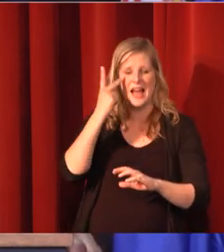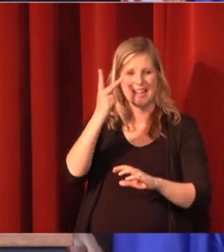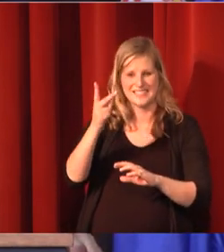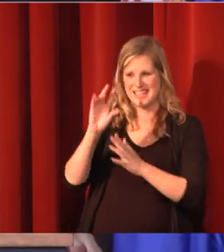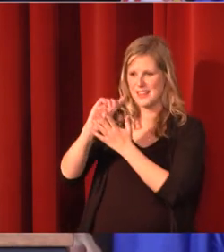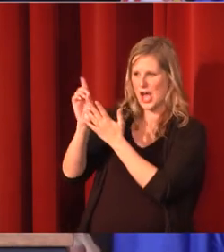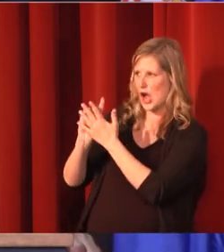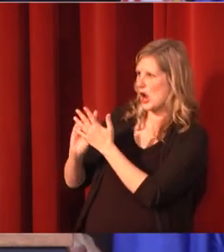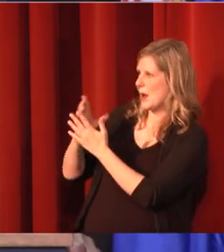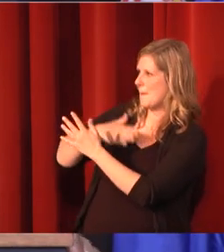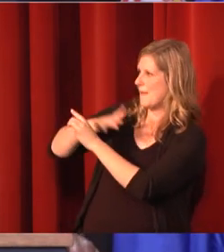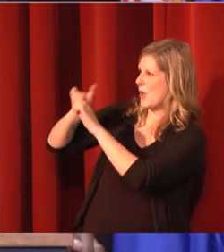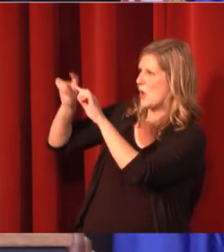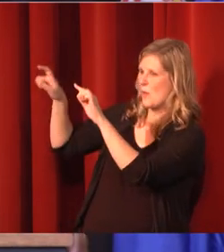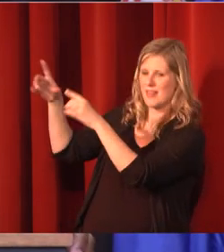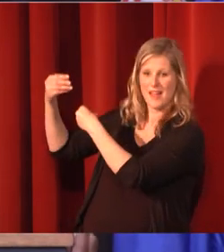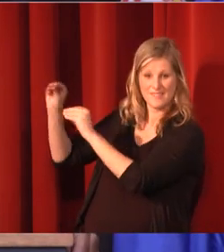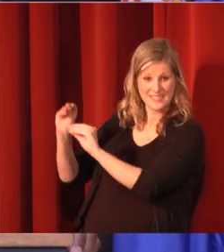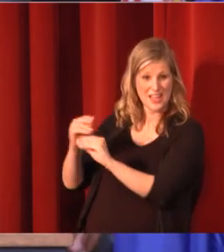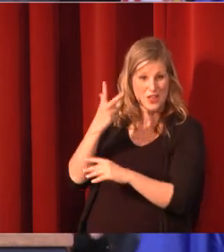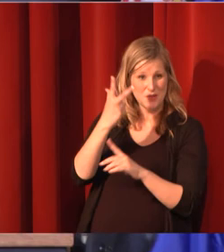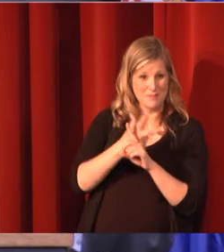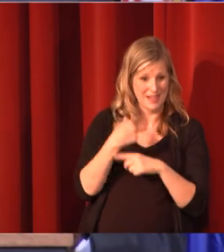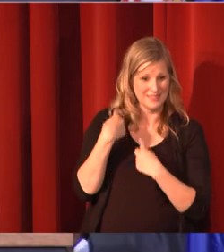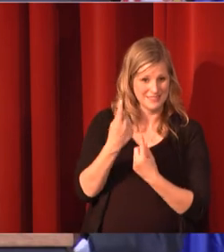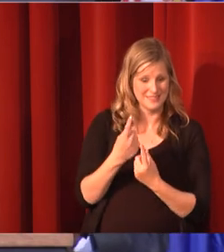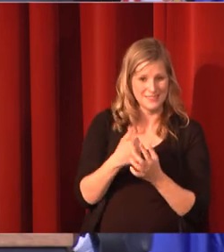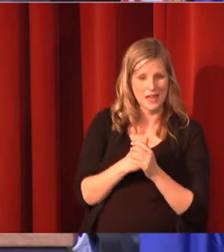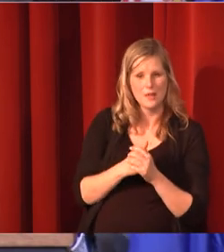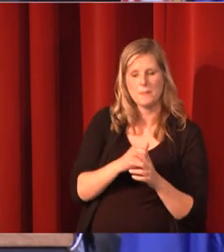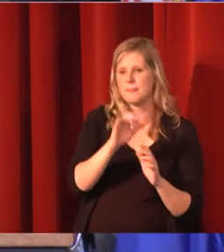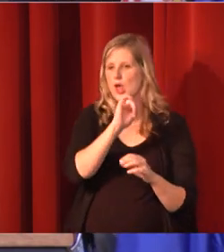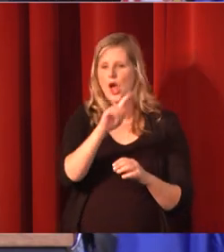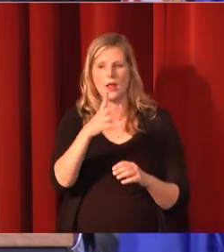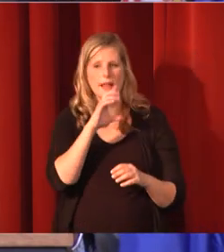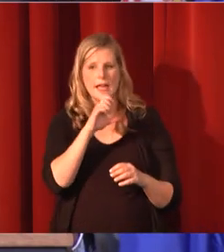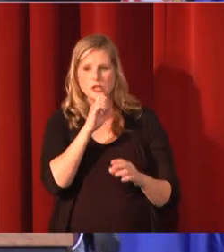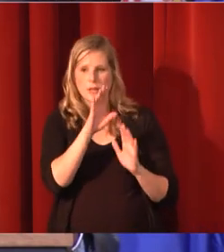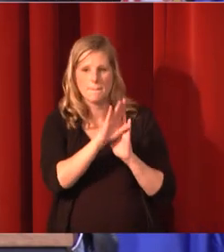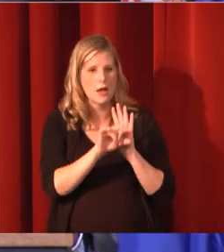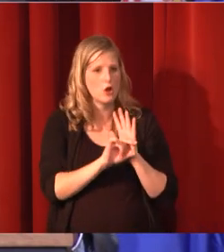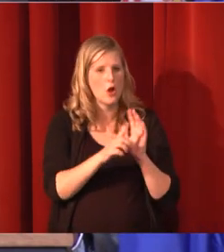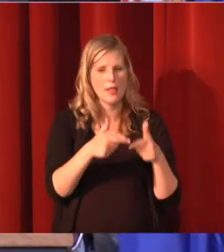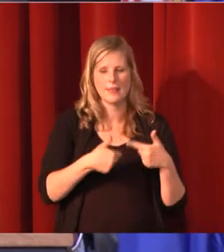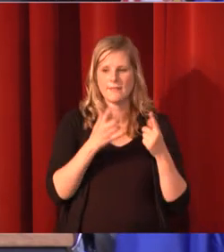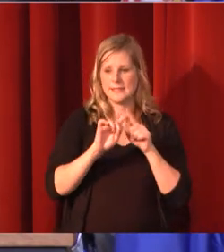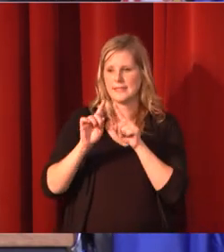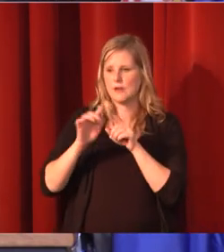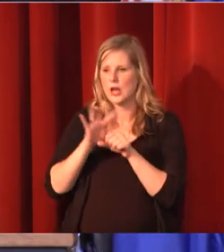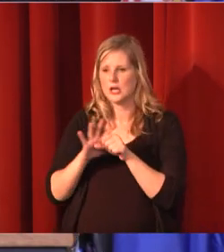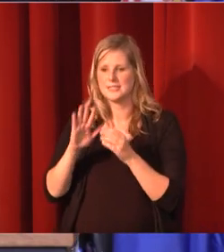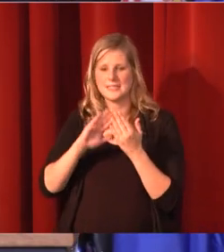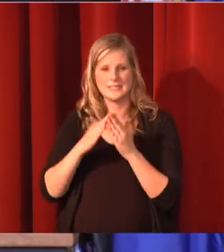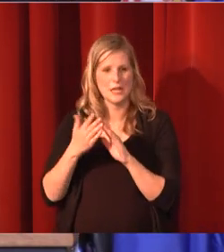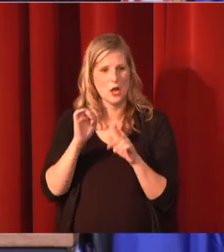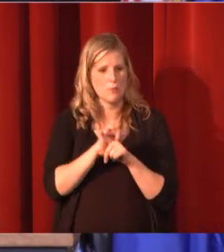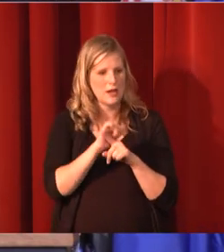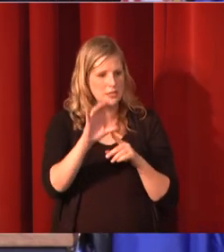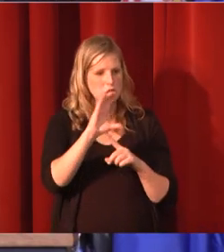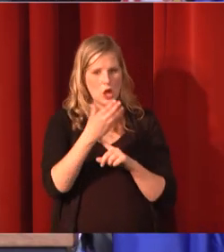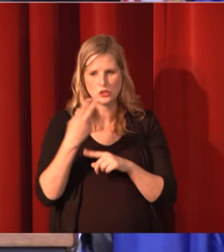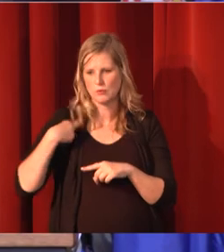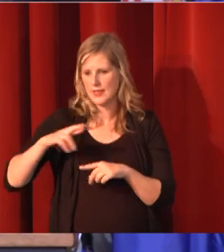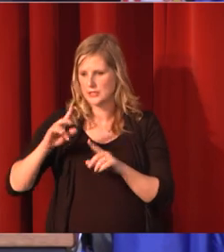office see for three months last year residents from all of all ages and backgrounds who live in different corners of this city practice different cultures and religions